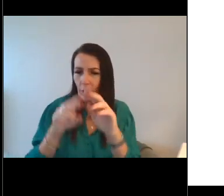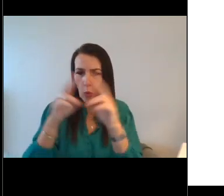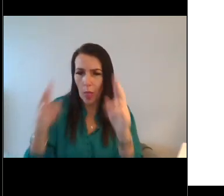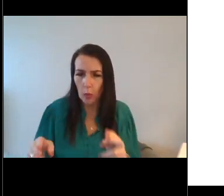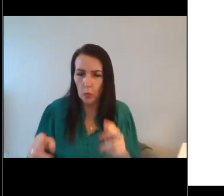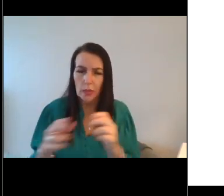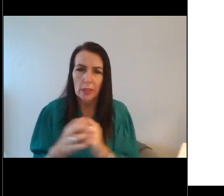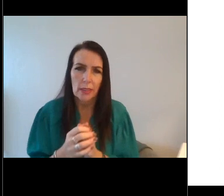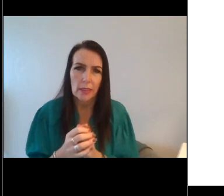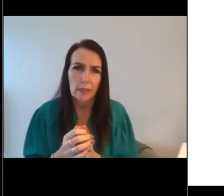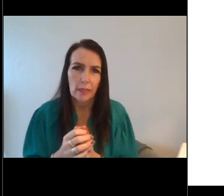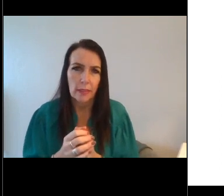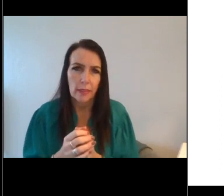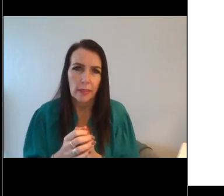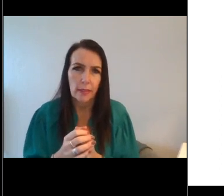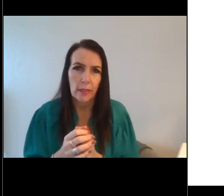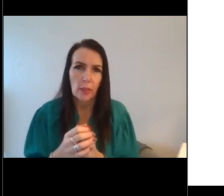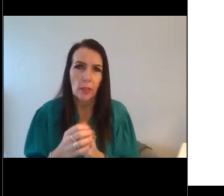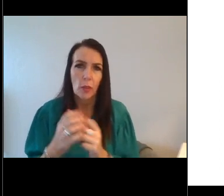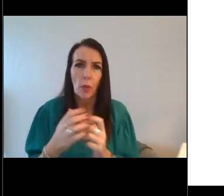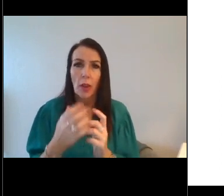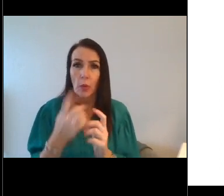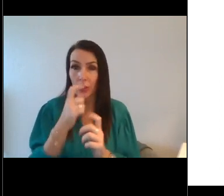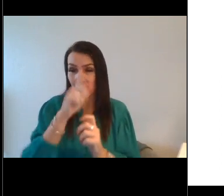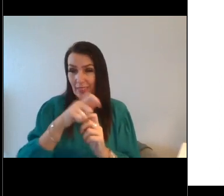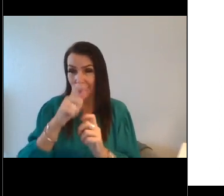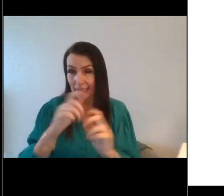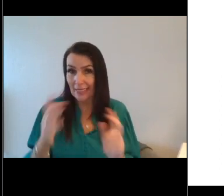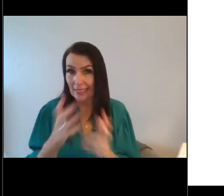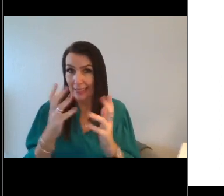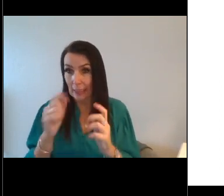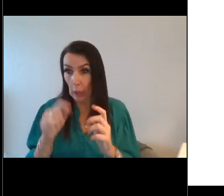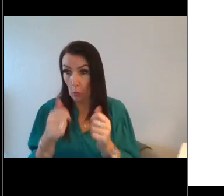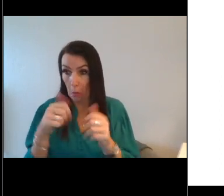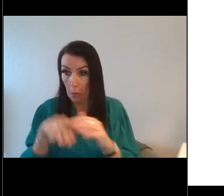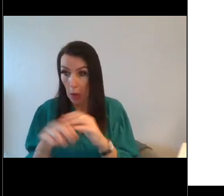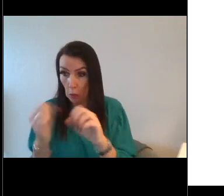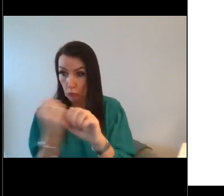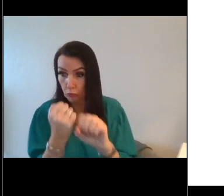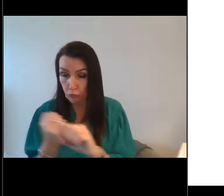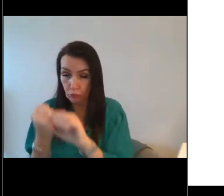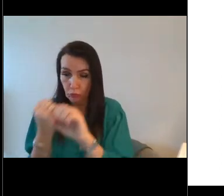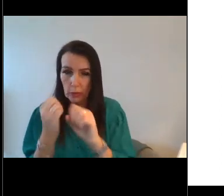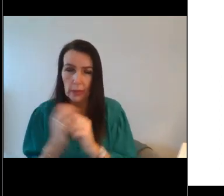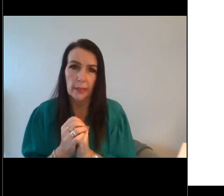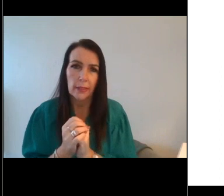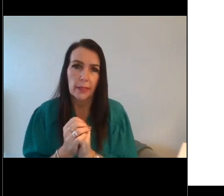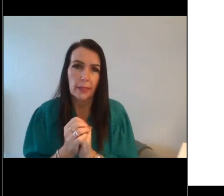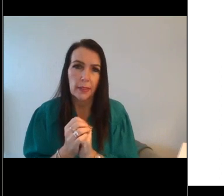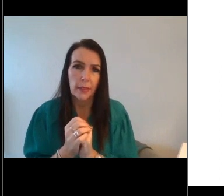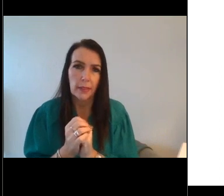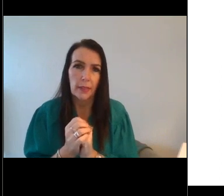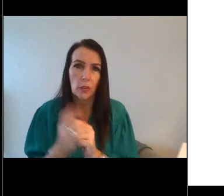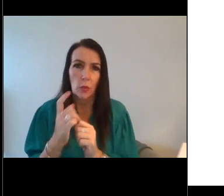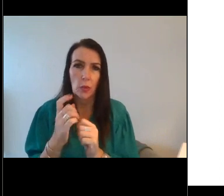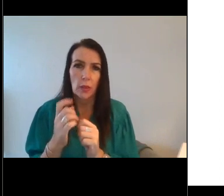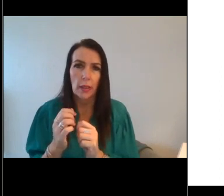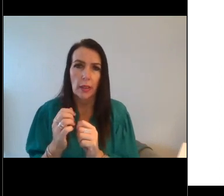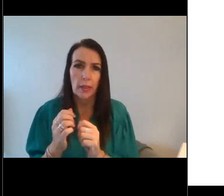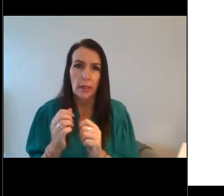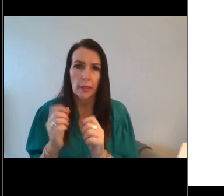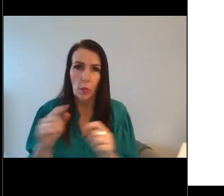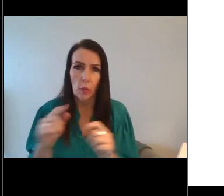create customer momentum, if you like, in an area. You can create a vibe, a buzz within an area.